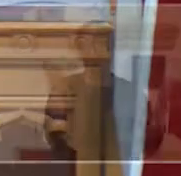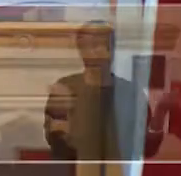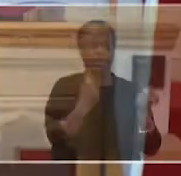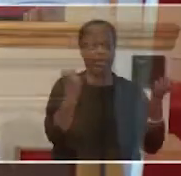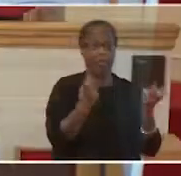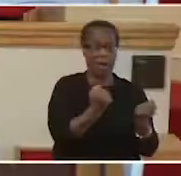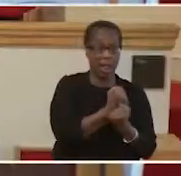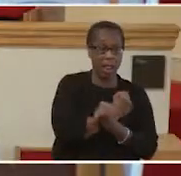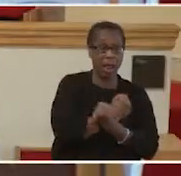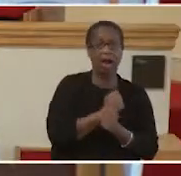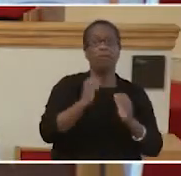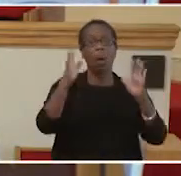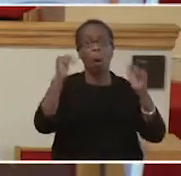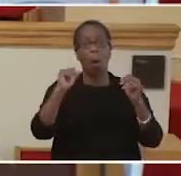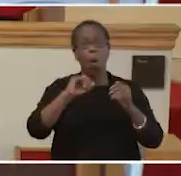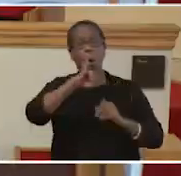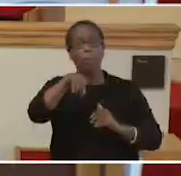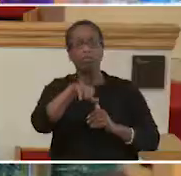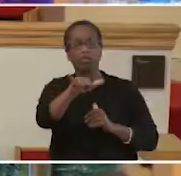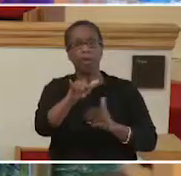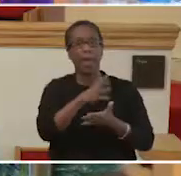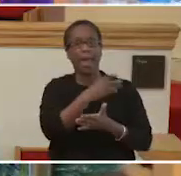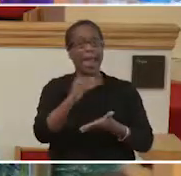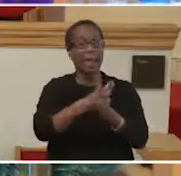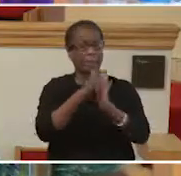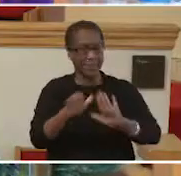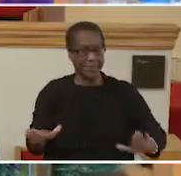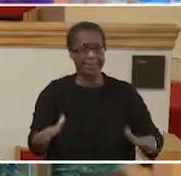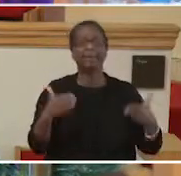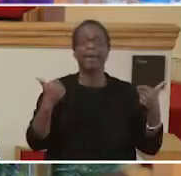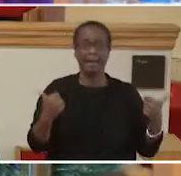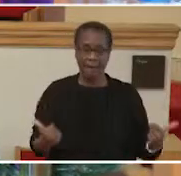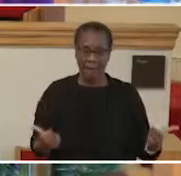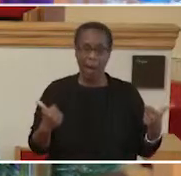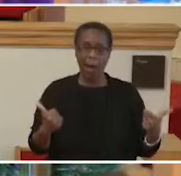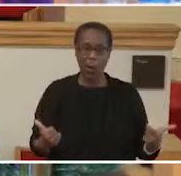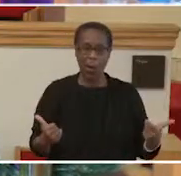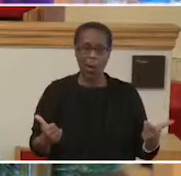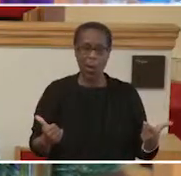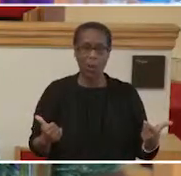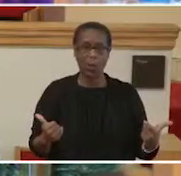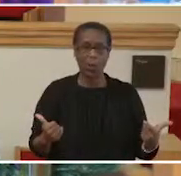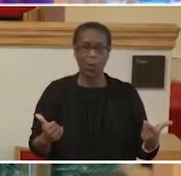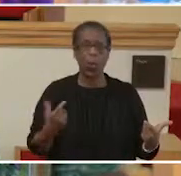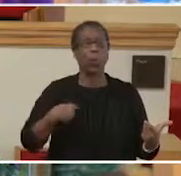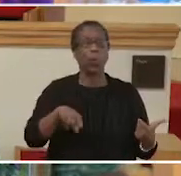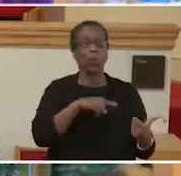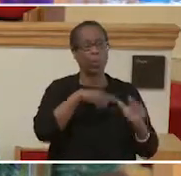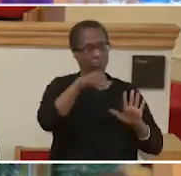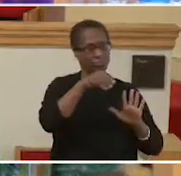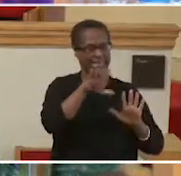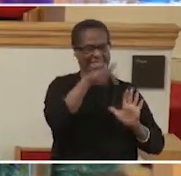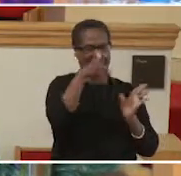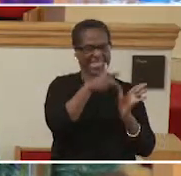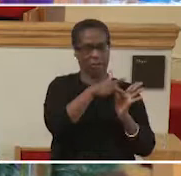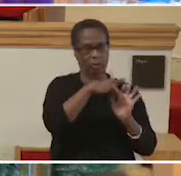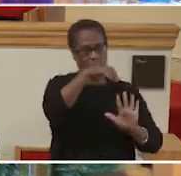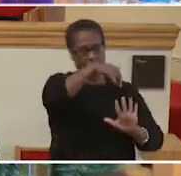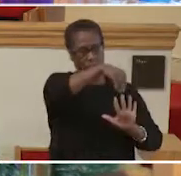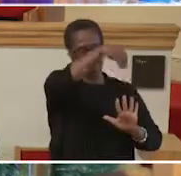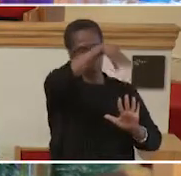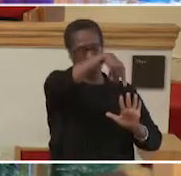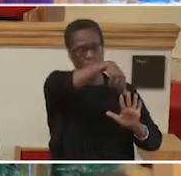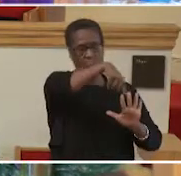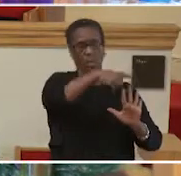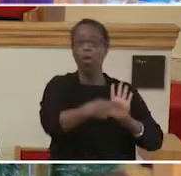love, hope, joy, and peace. And now we light the center candle, which represent